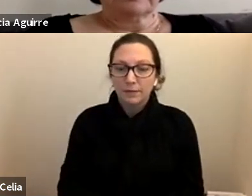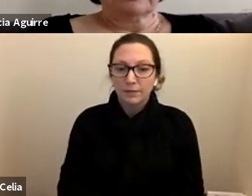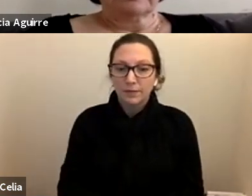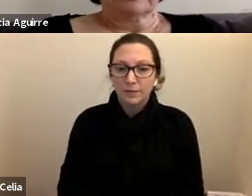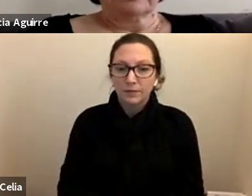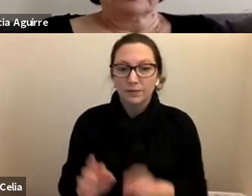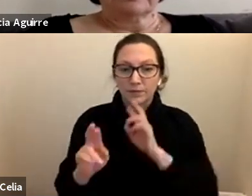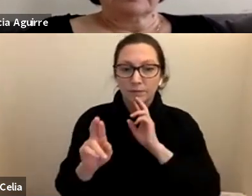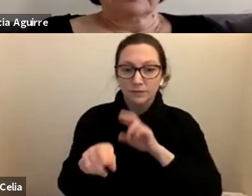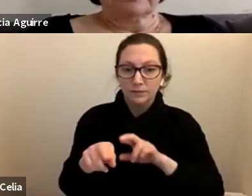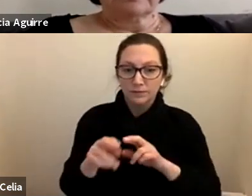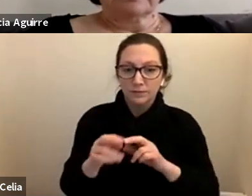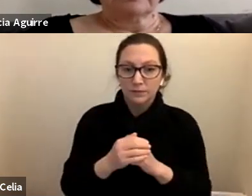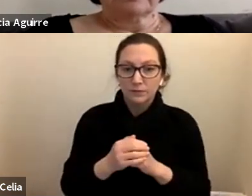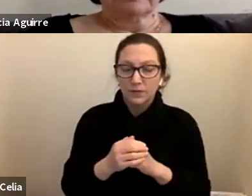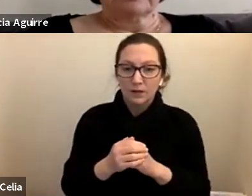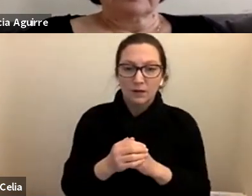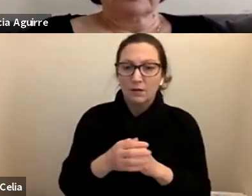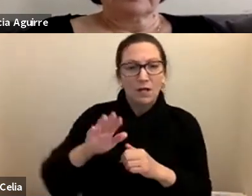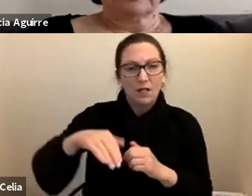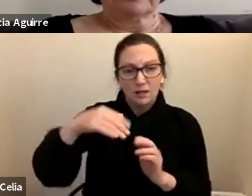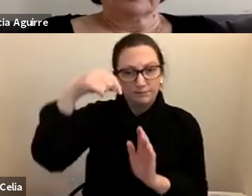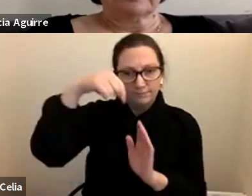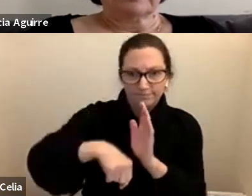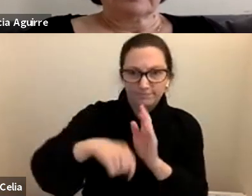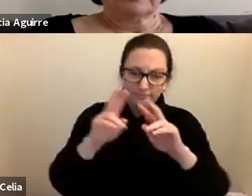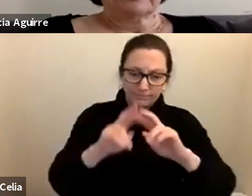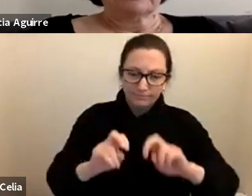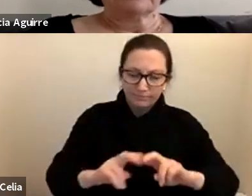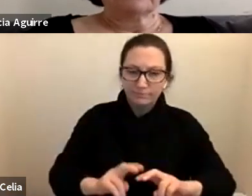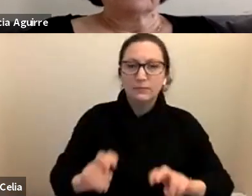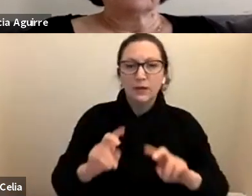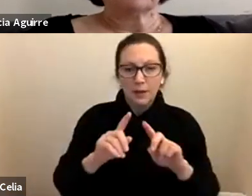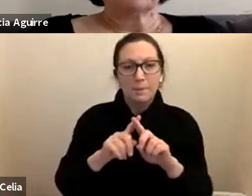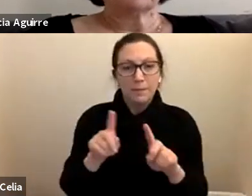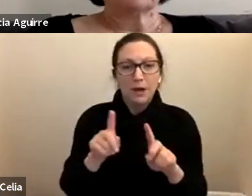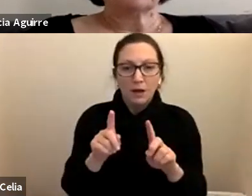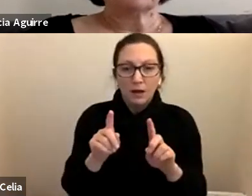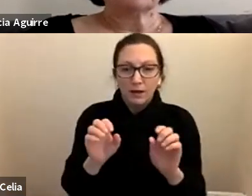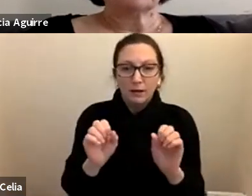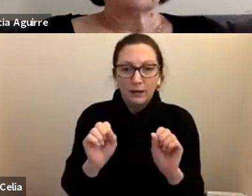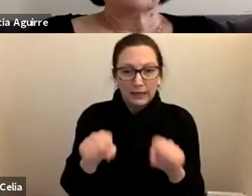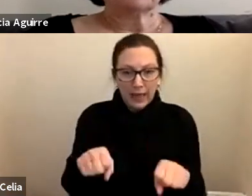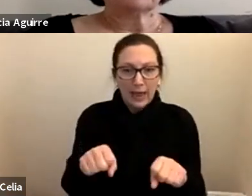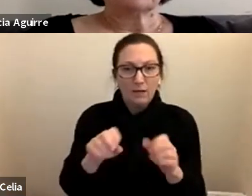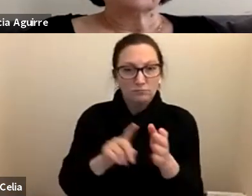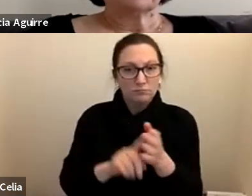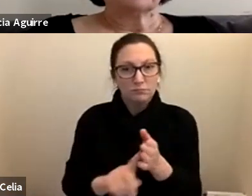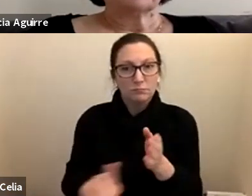We haven't done deeper analysis, but that is certainly something that we can look